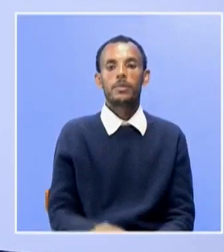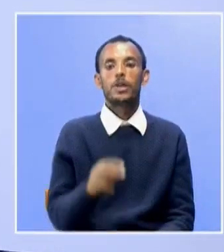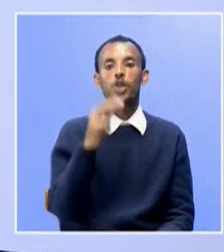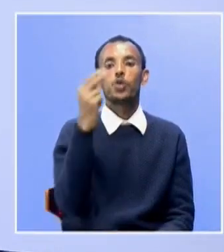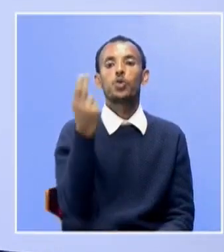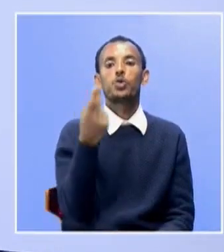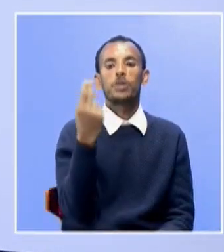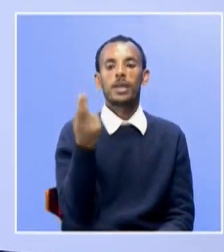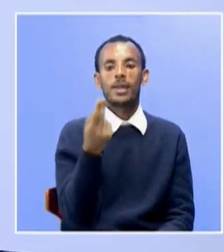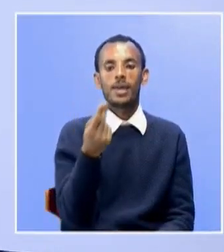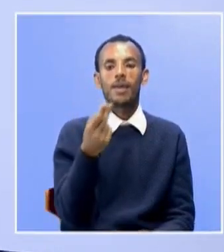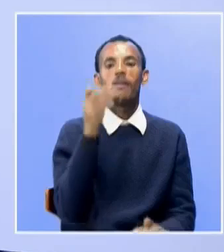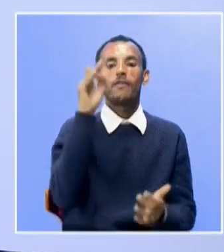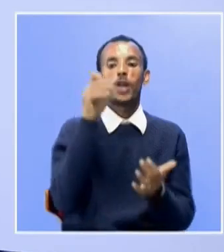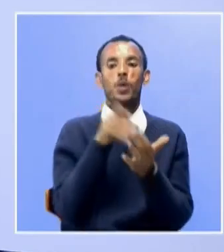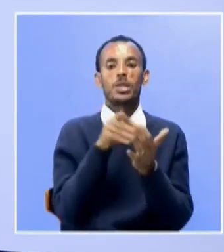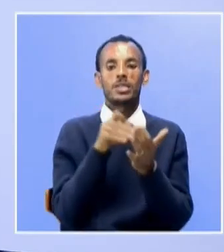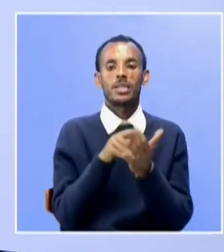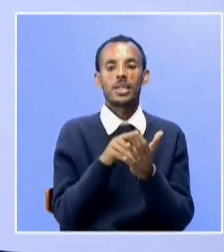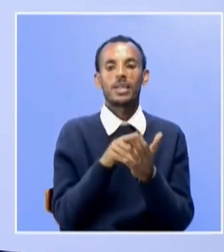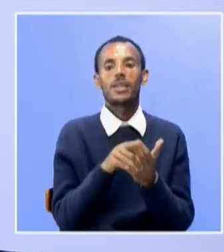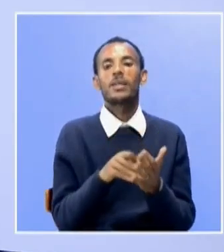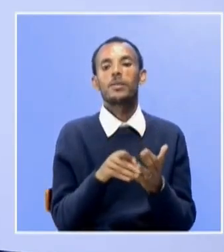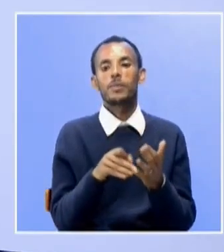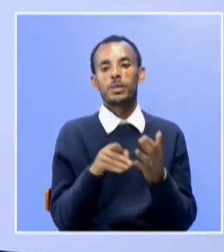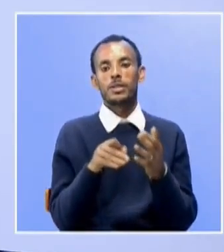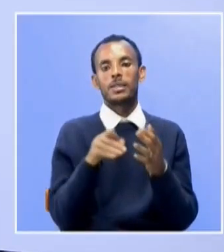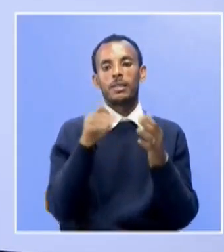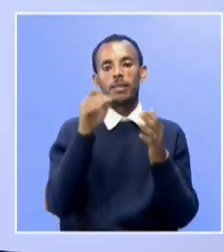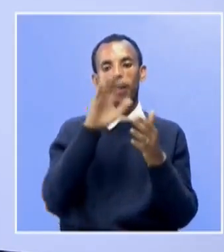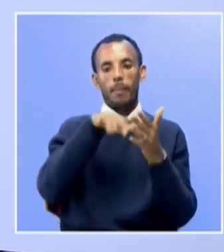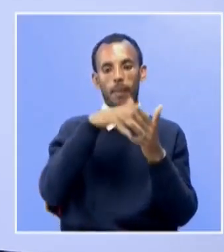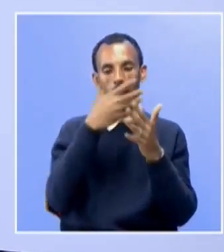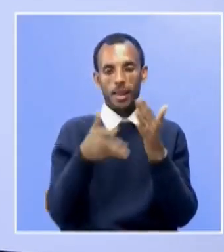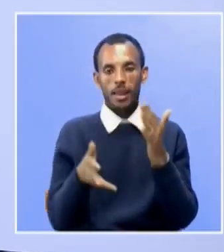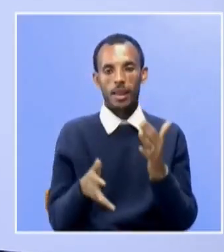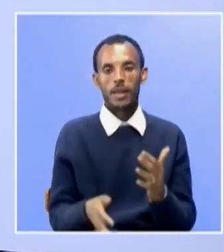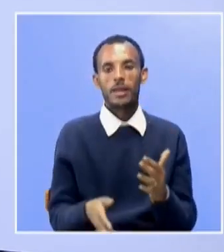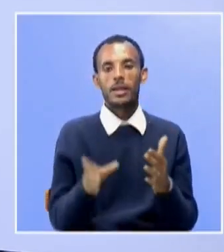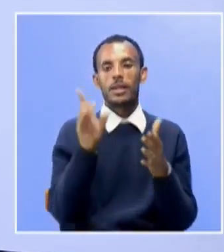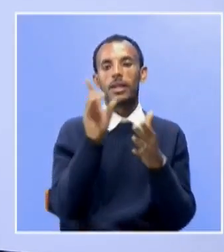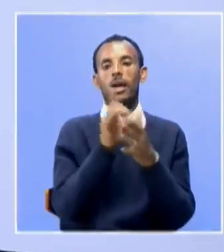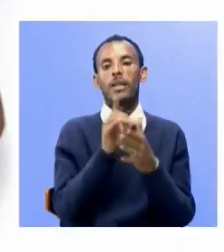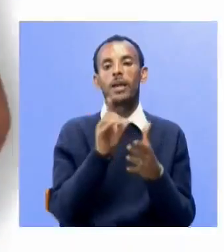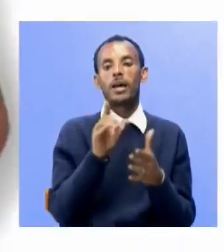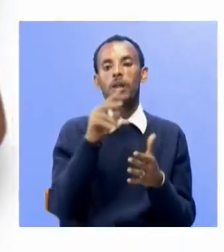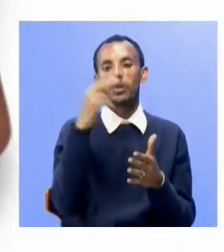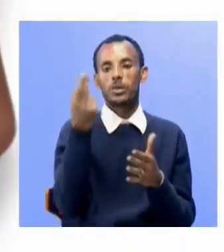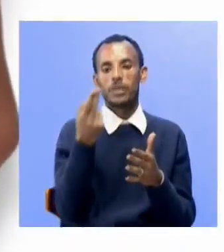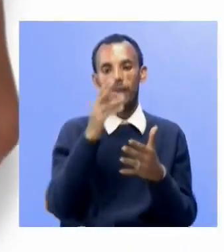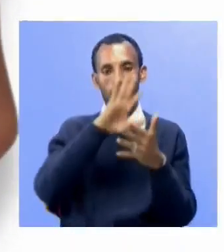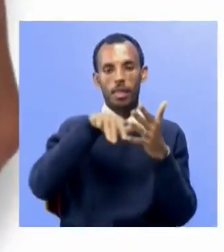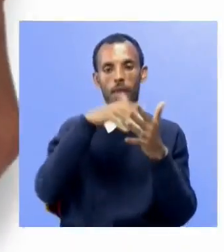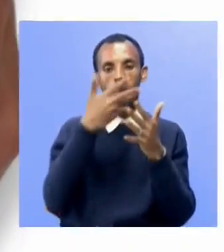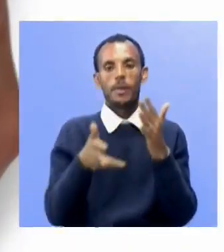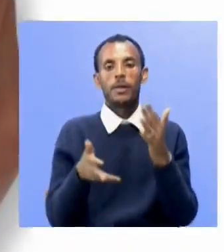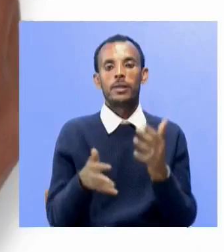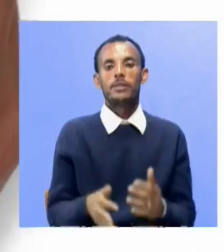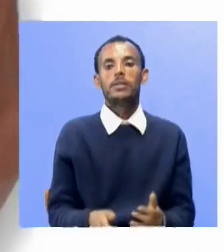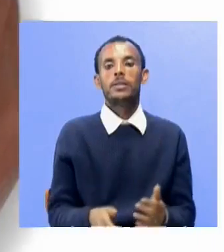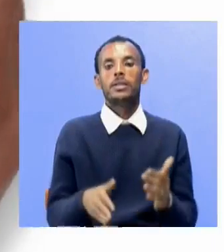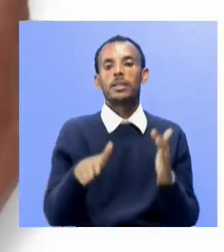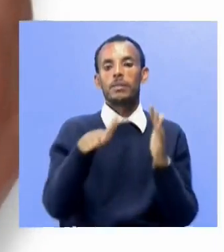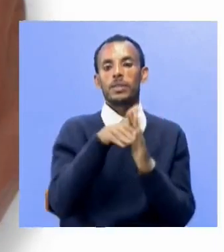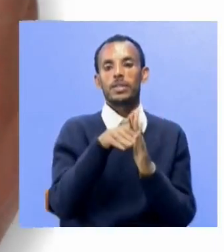using a frequency distribution table. So represent the data using table.